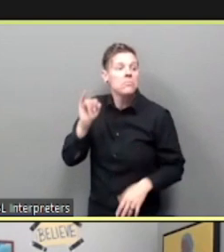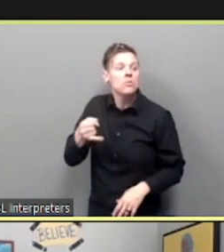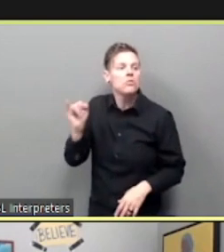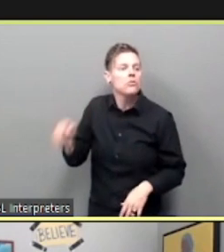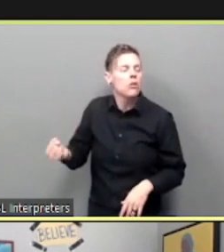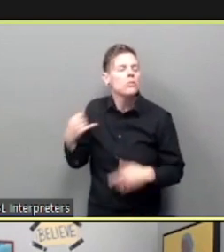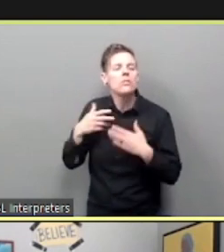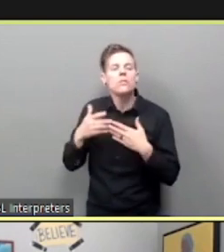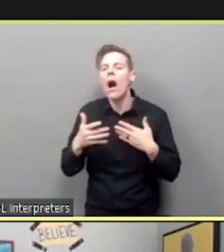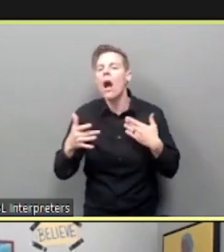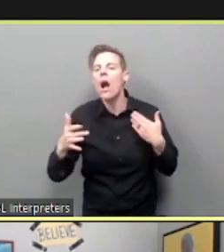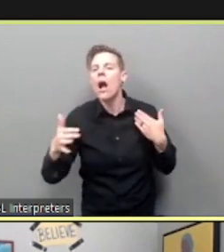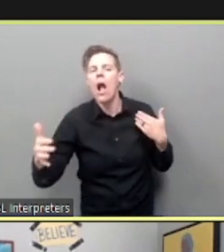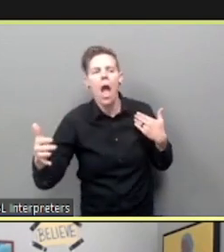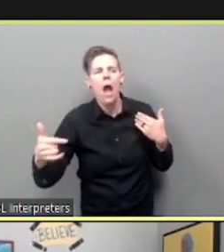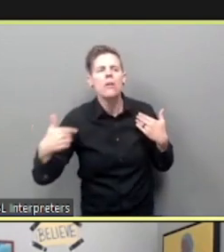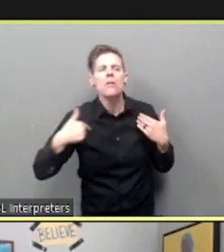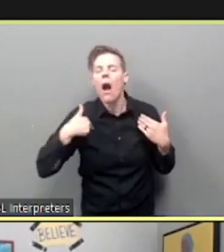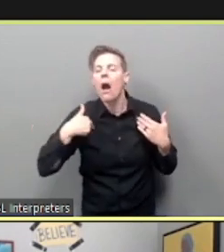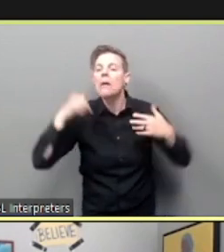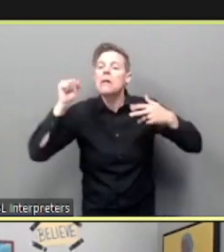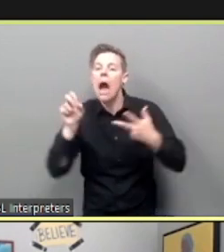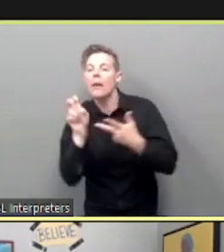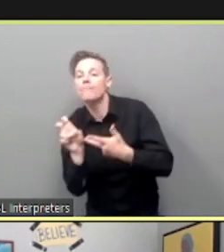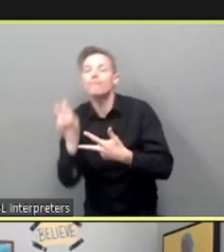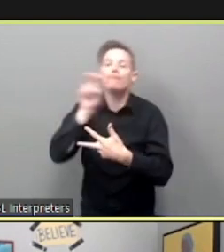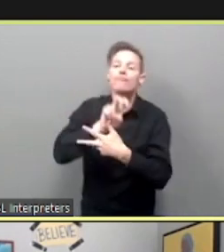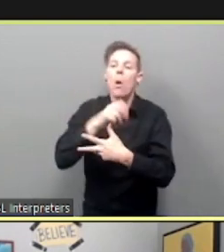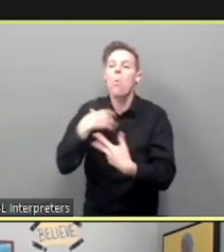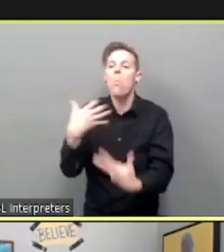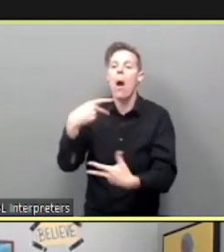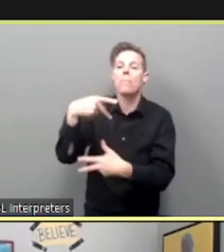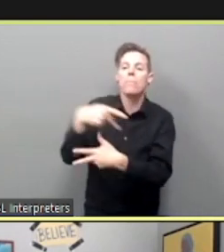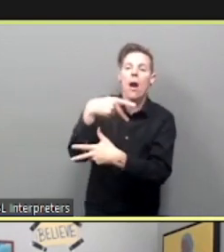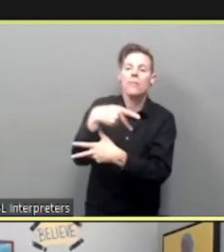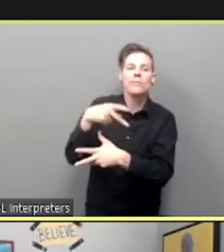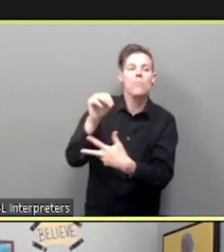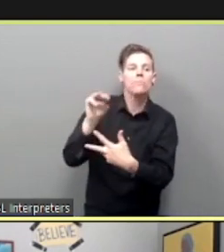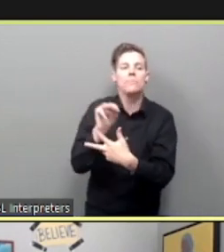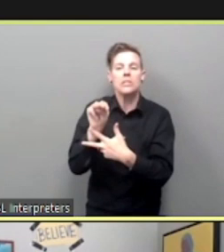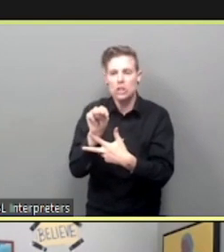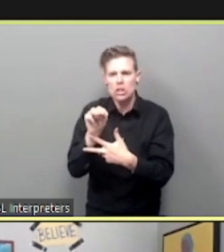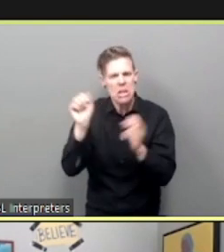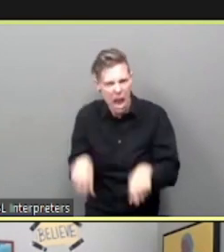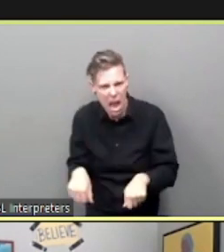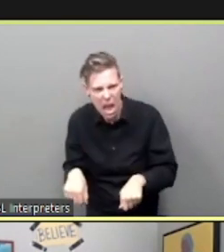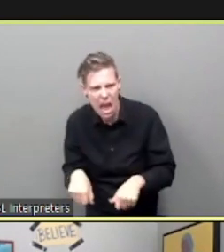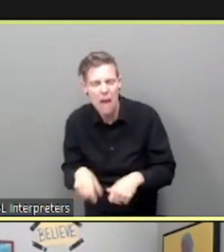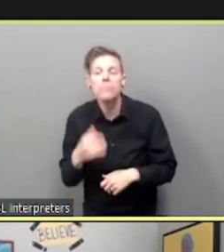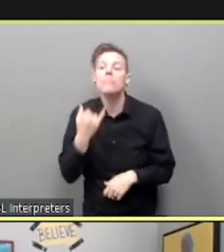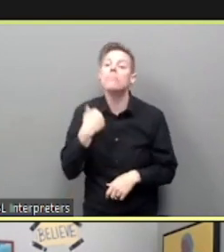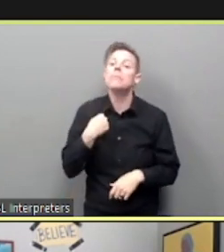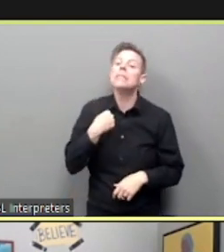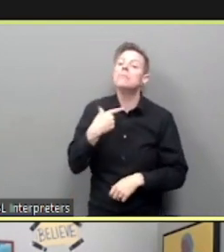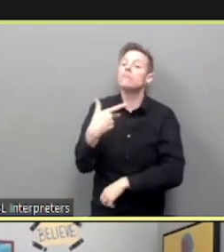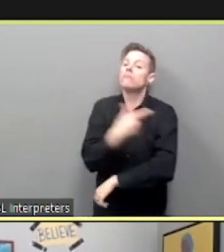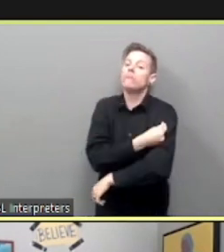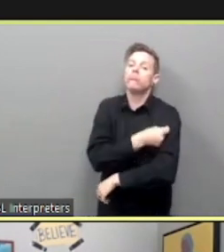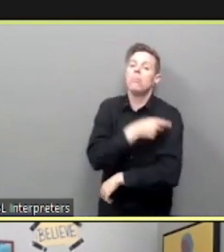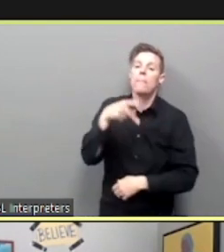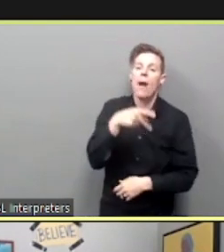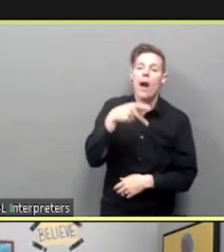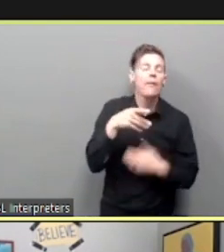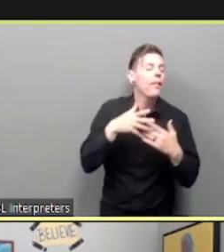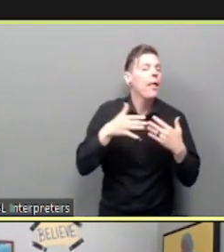later, or if I got a Pfizer or Moderna, I can decide to get J&J, Pfizer, or Moderna at 6 months. So a